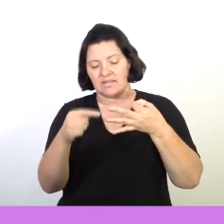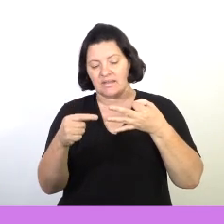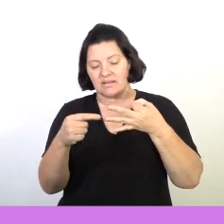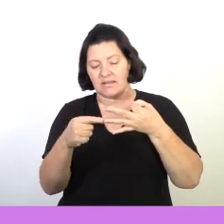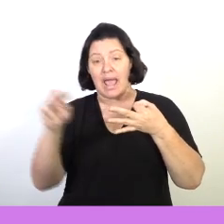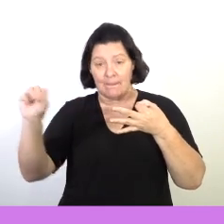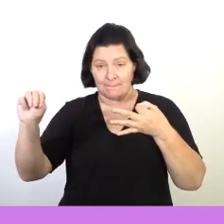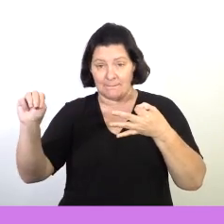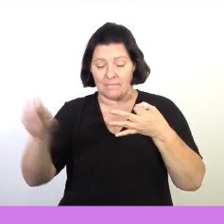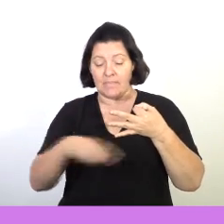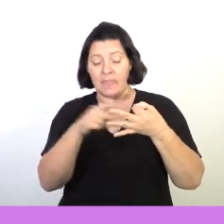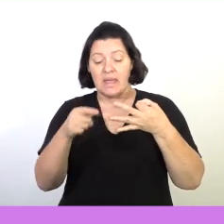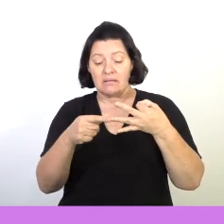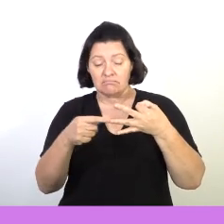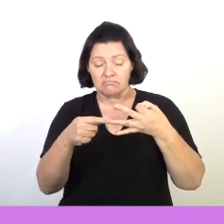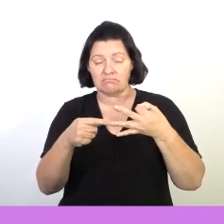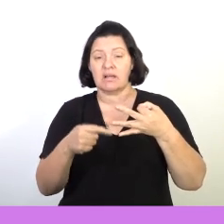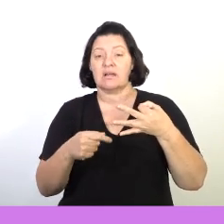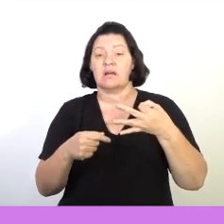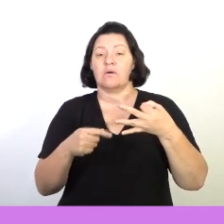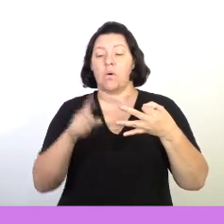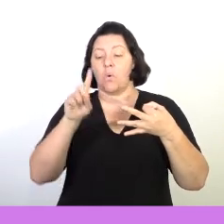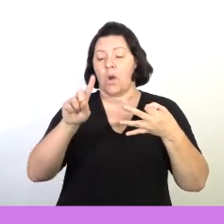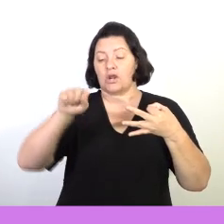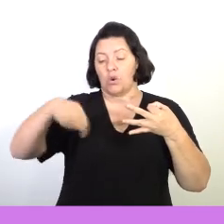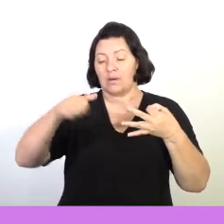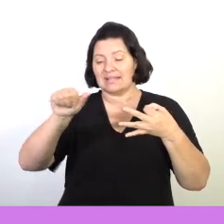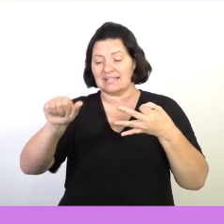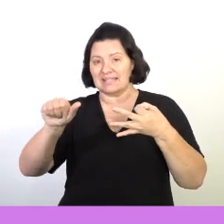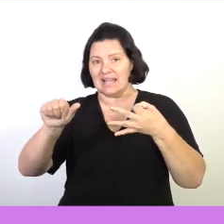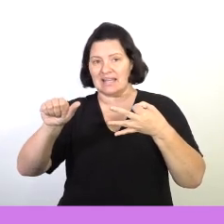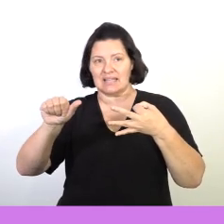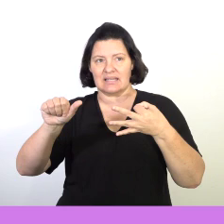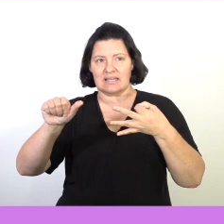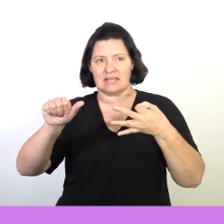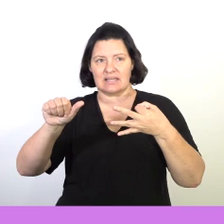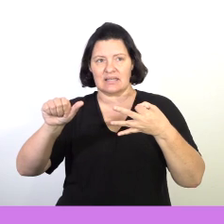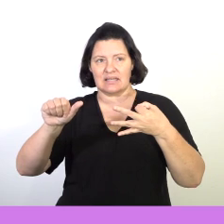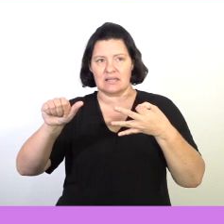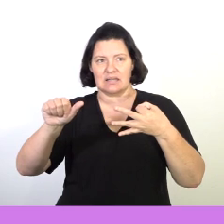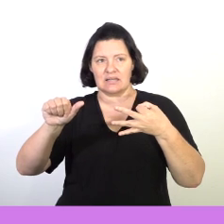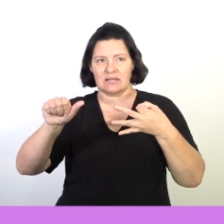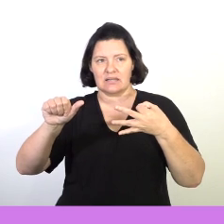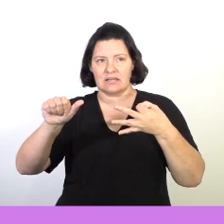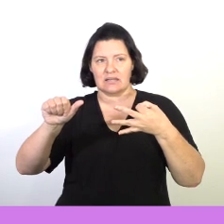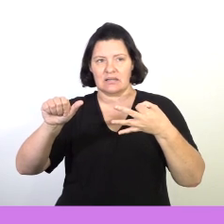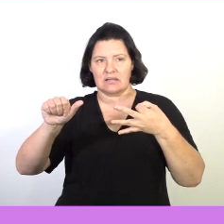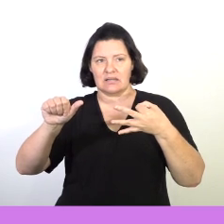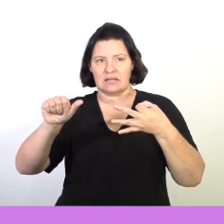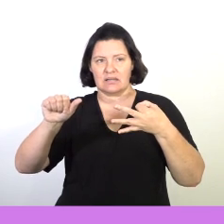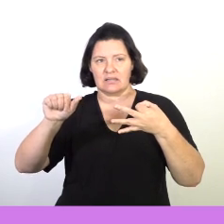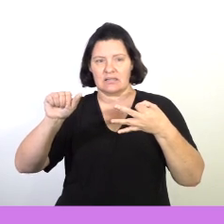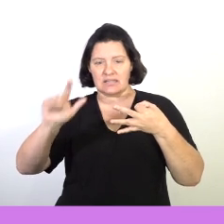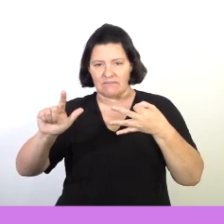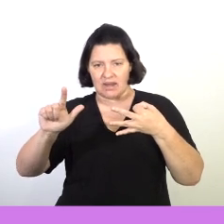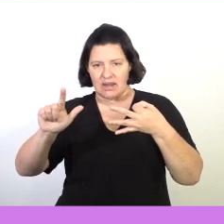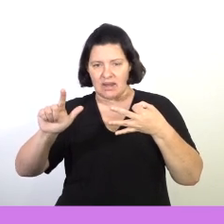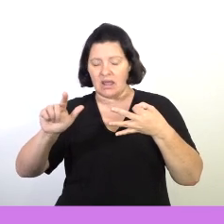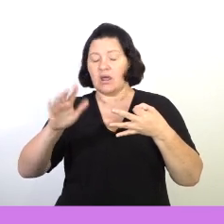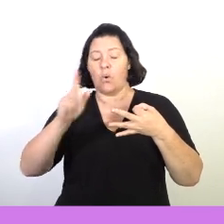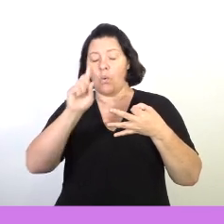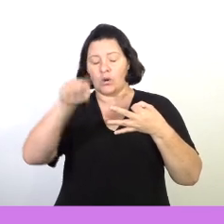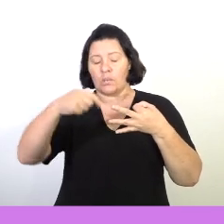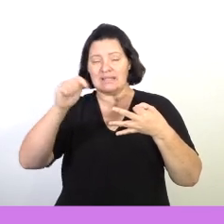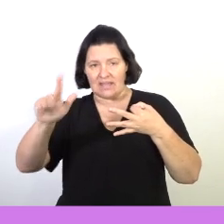1,55 meters. Sibongile's height is 1,7 meters, and Noluthando